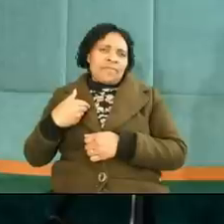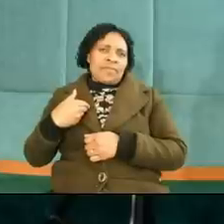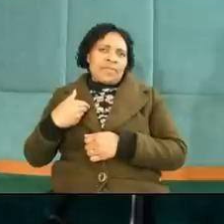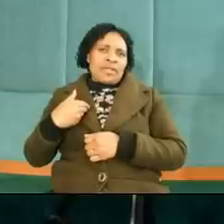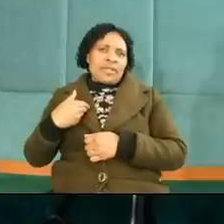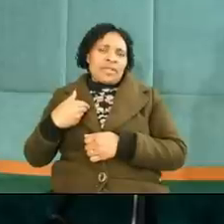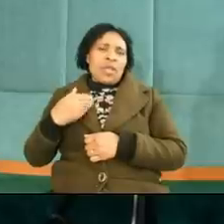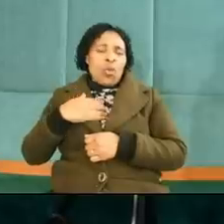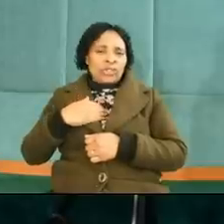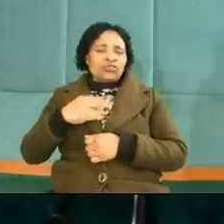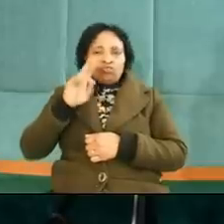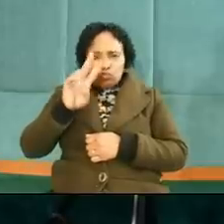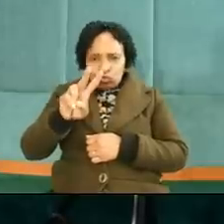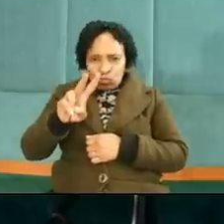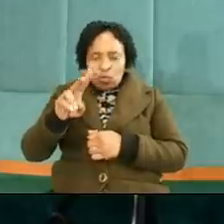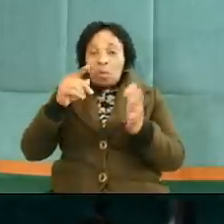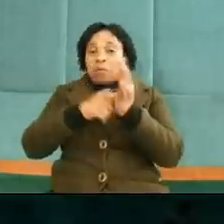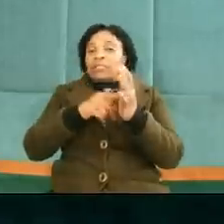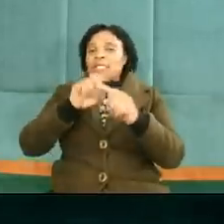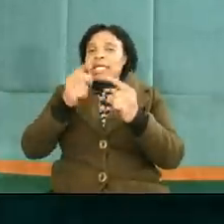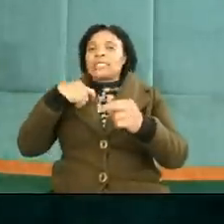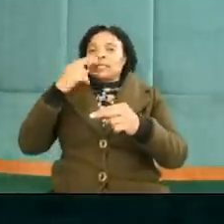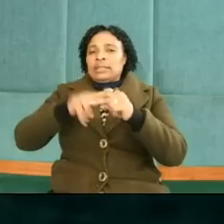I'll give you 2 points and then I sit down.